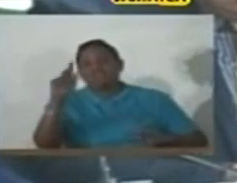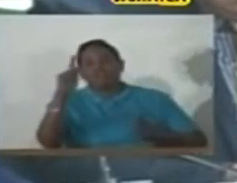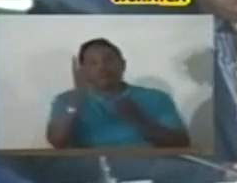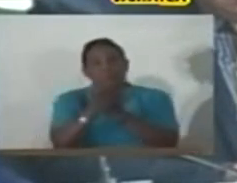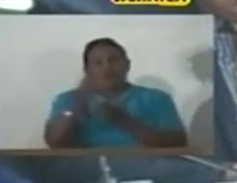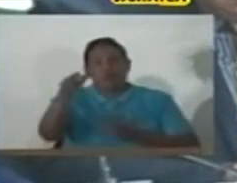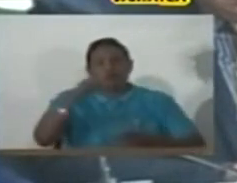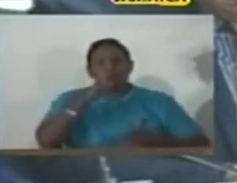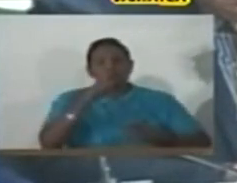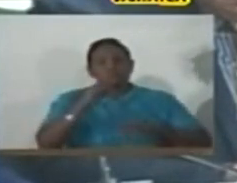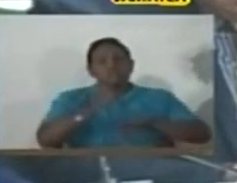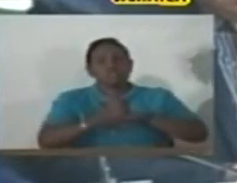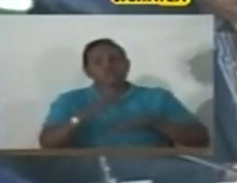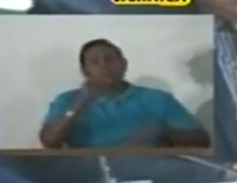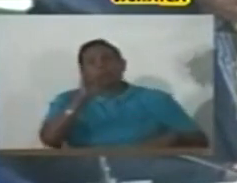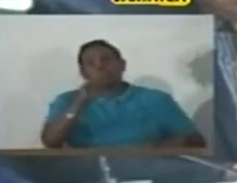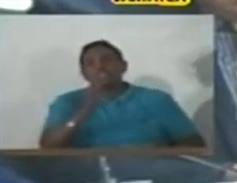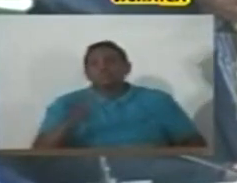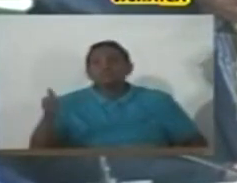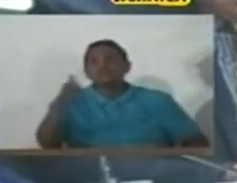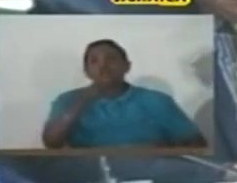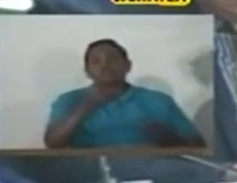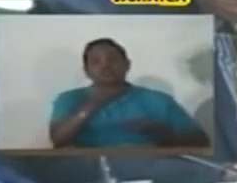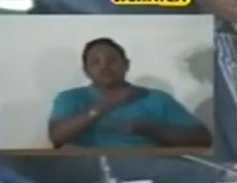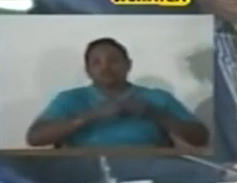enhance domestic logistics and supply chains.